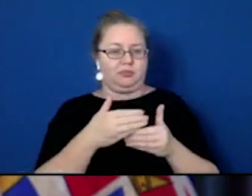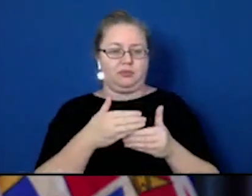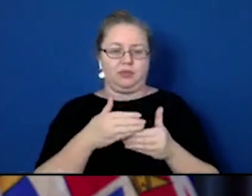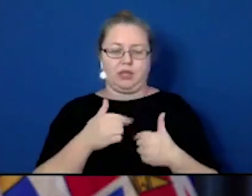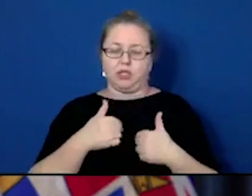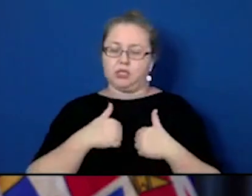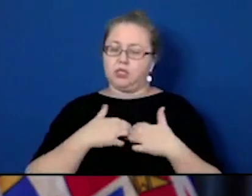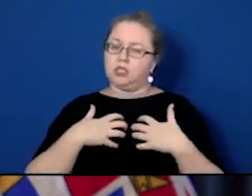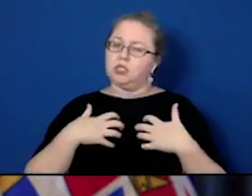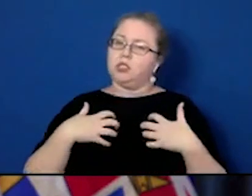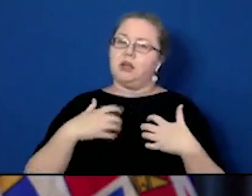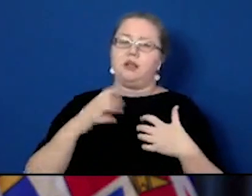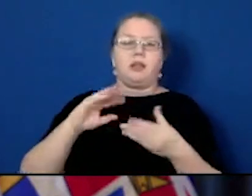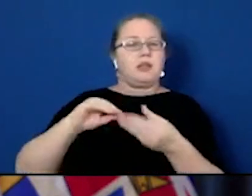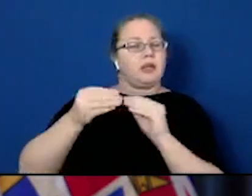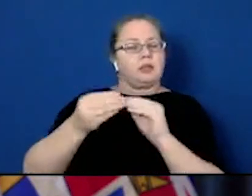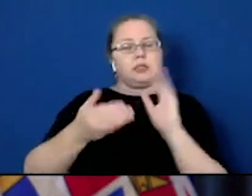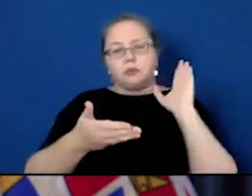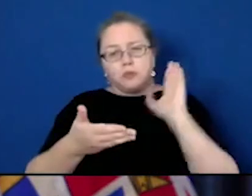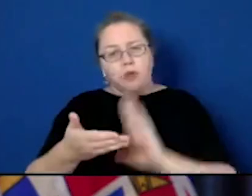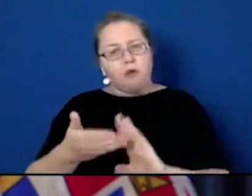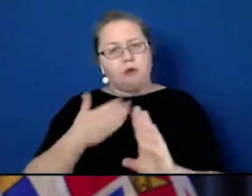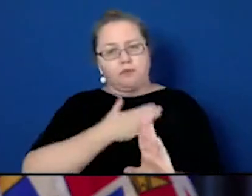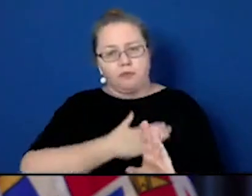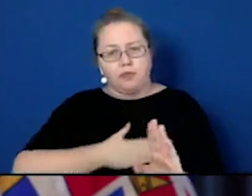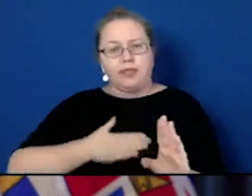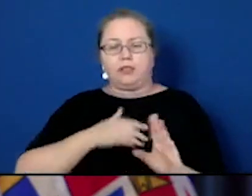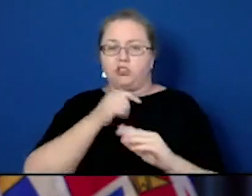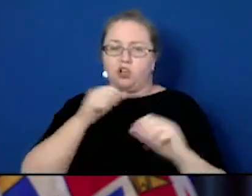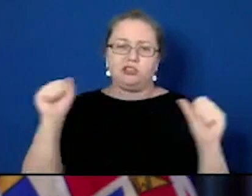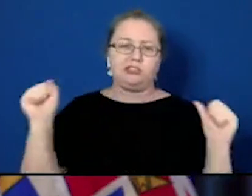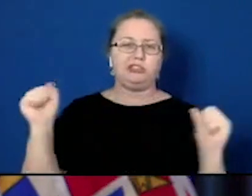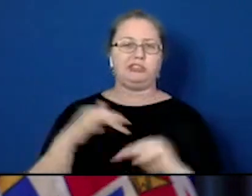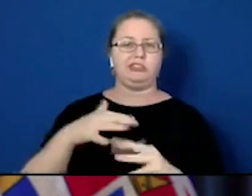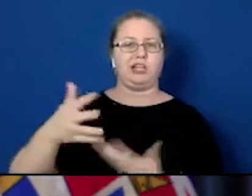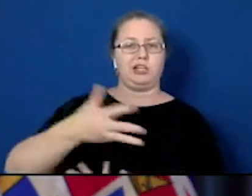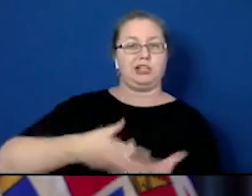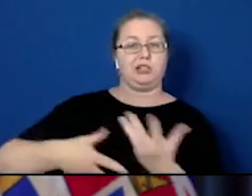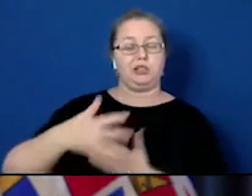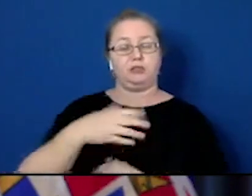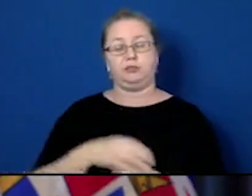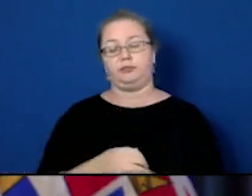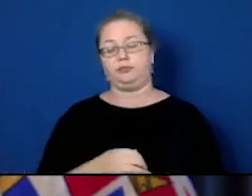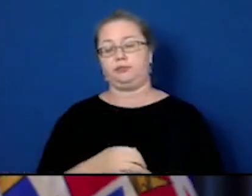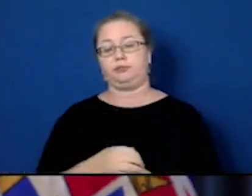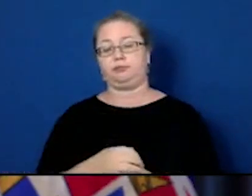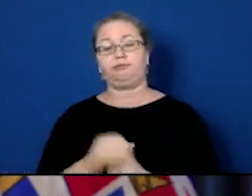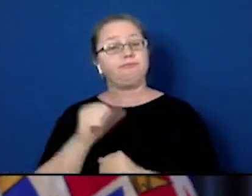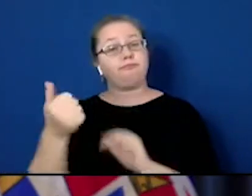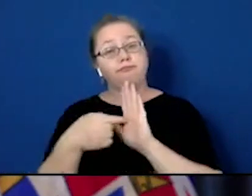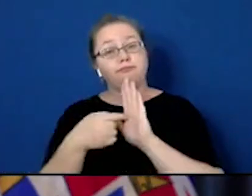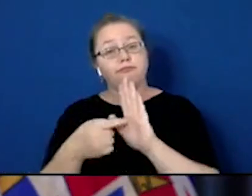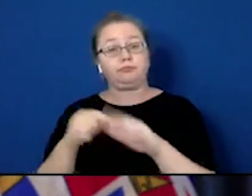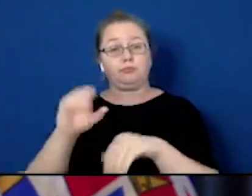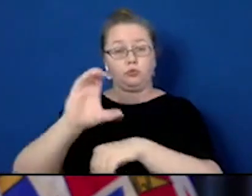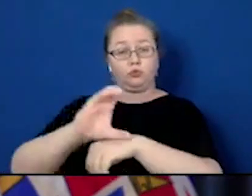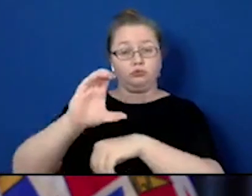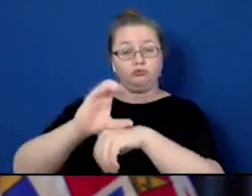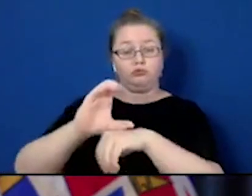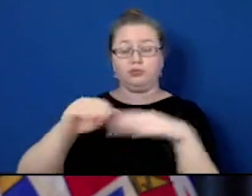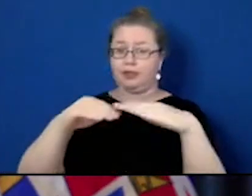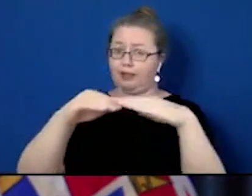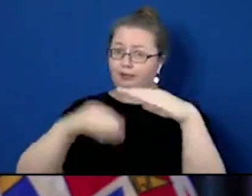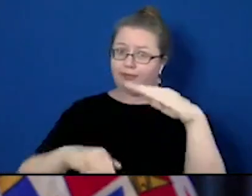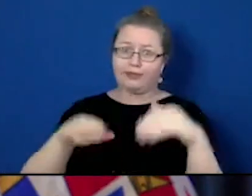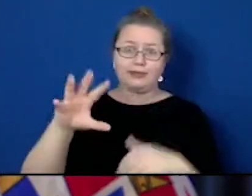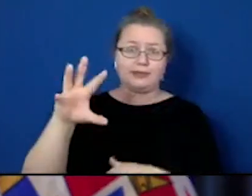numbers small. We had a church outbreak in the interior where there were less than 50 people at the service.